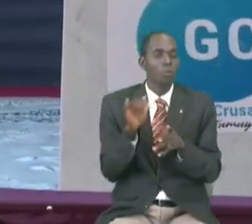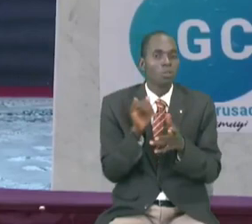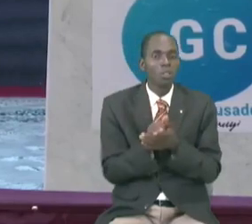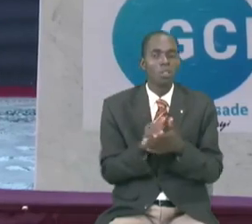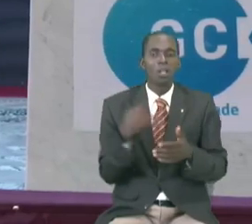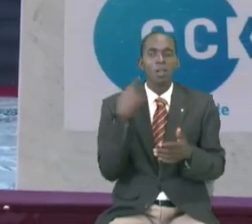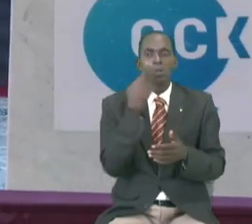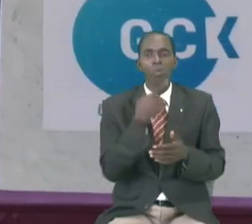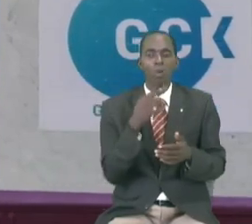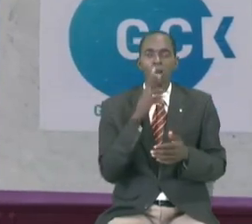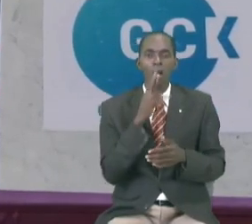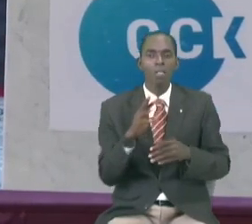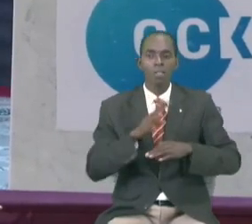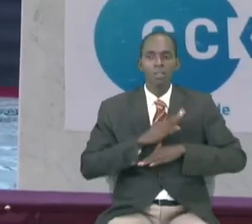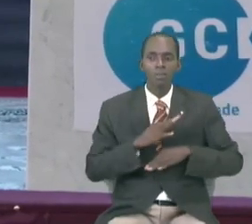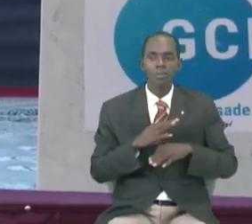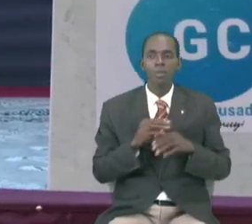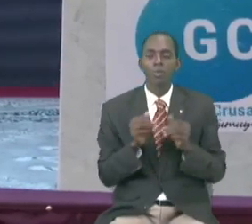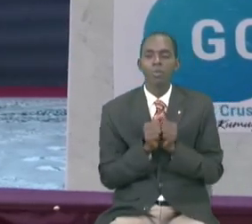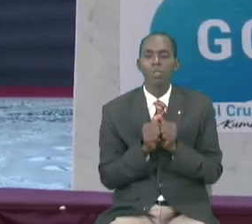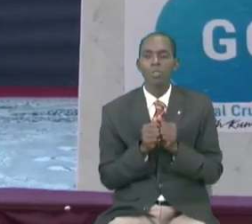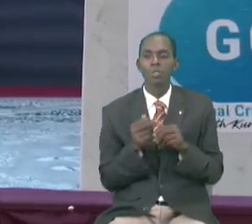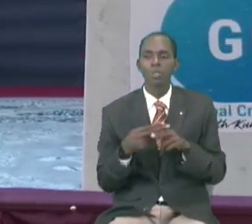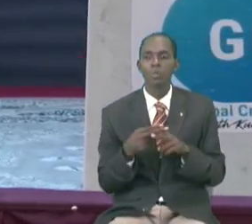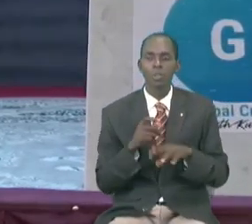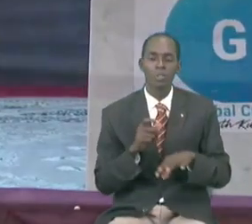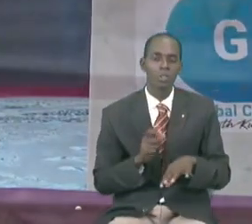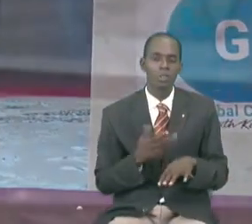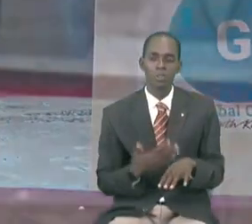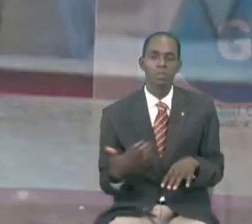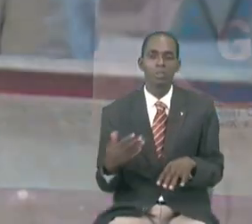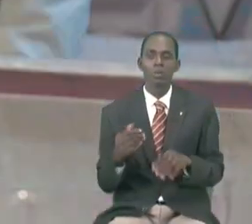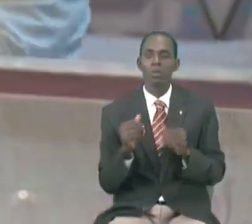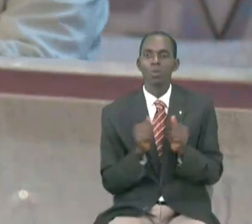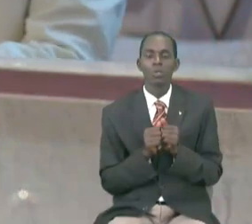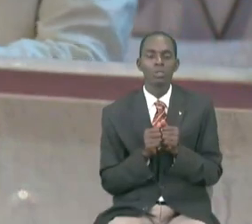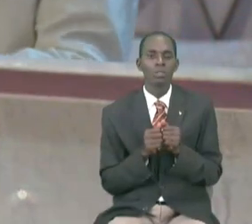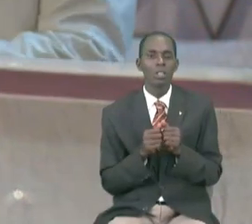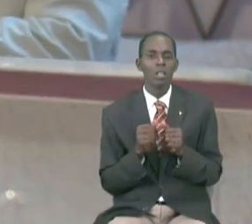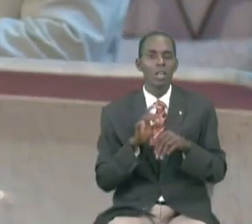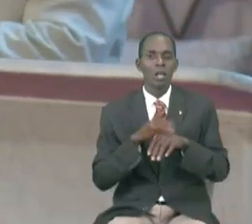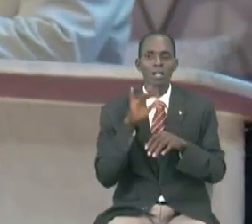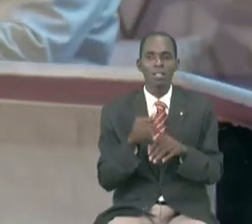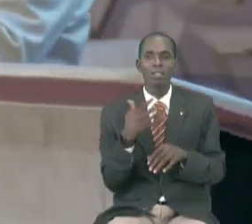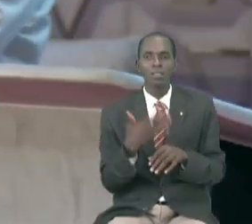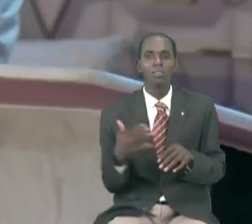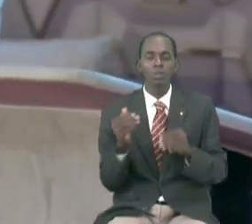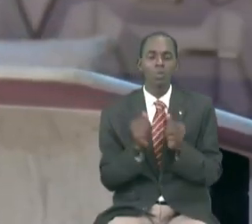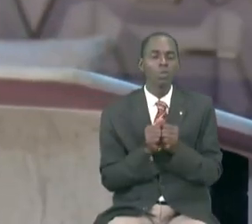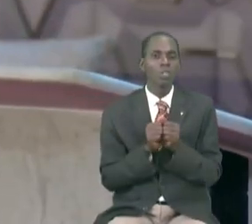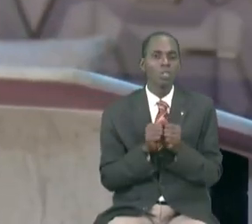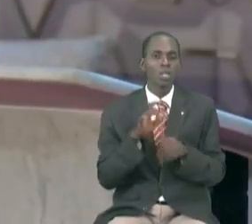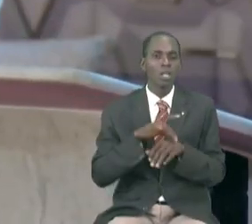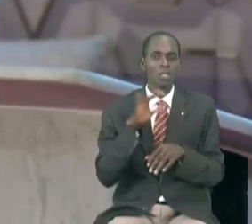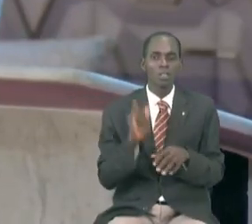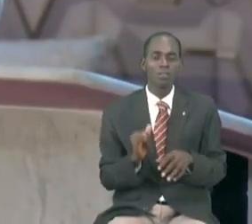with earthly comfort, and the spiritual revival that has taken place of the conversion of